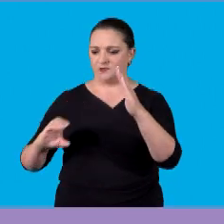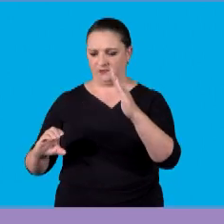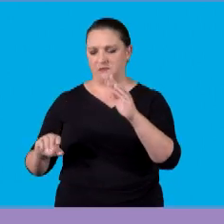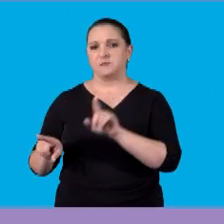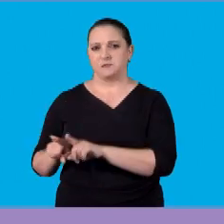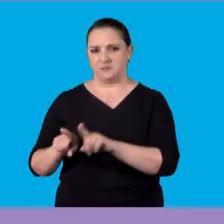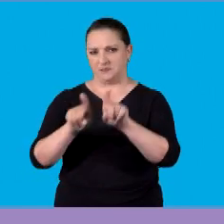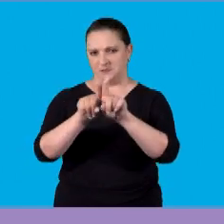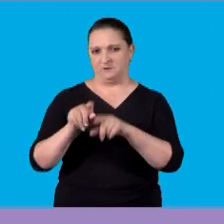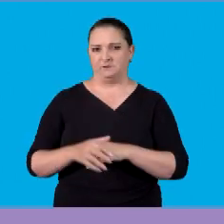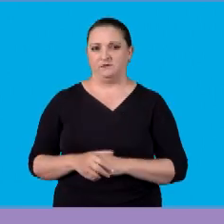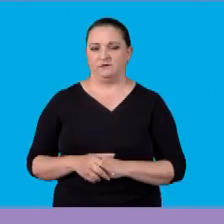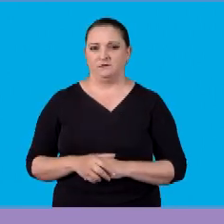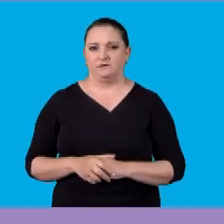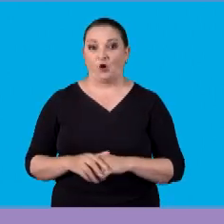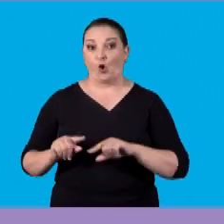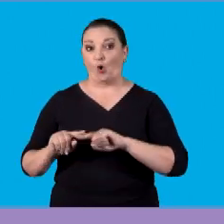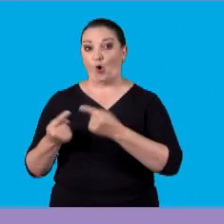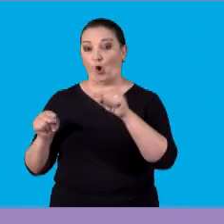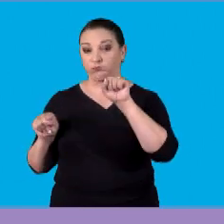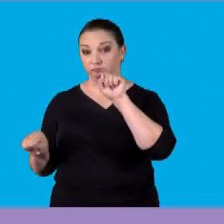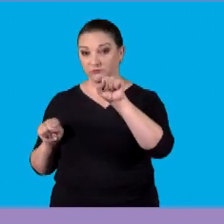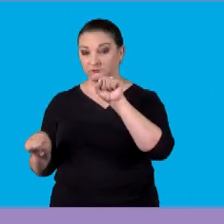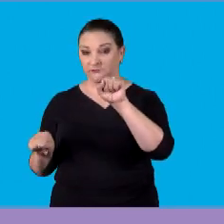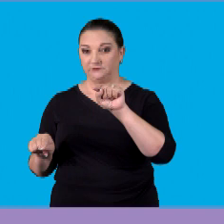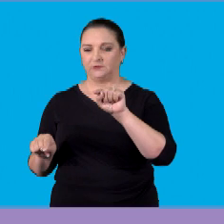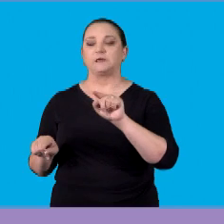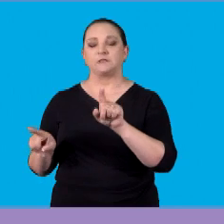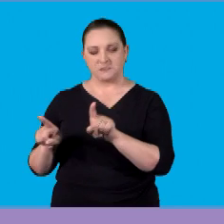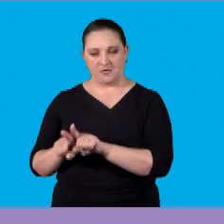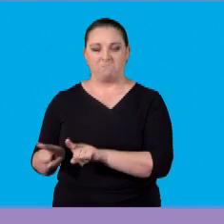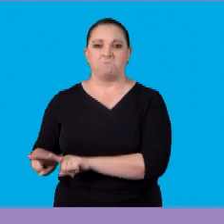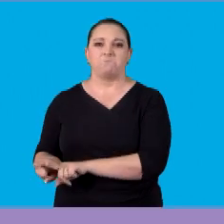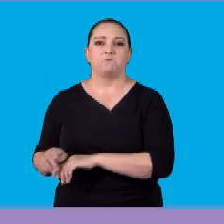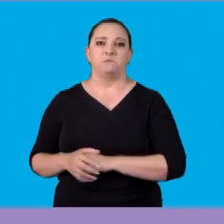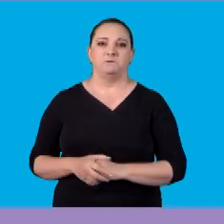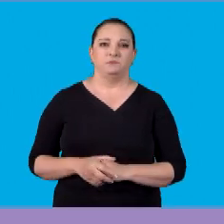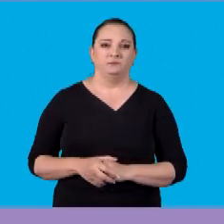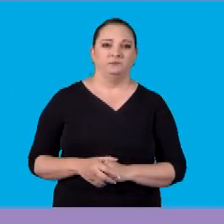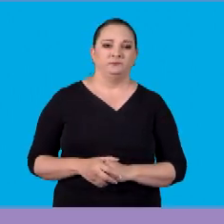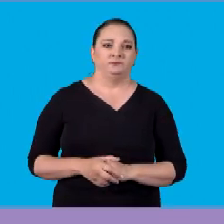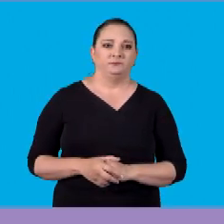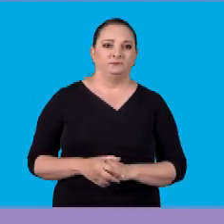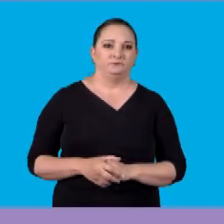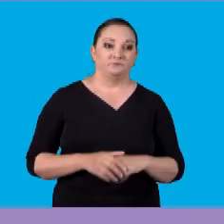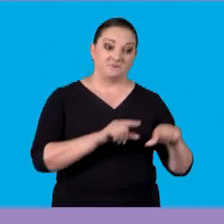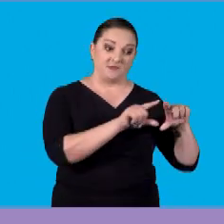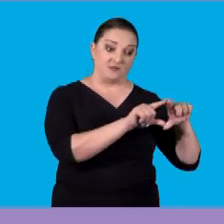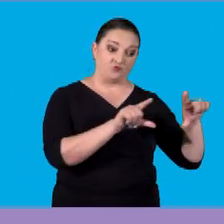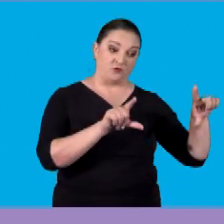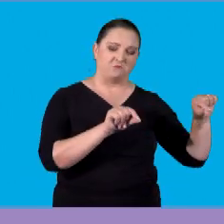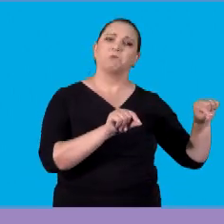angle C. Because they are opposite angles, they are also equal. Now this is the same